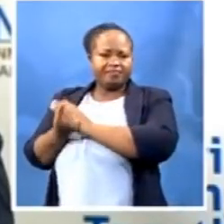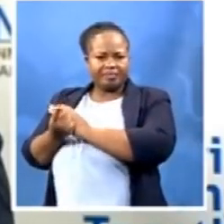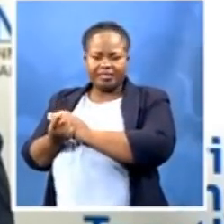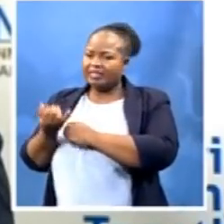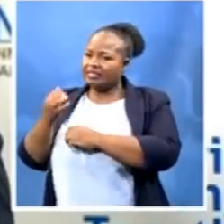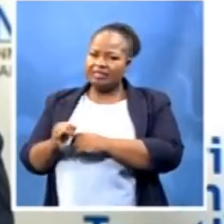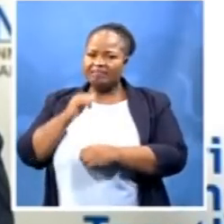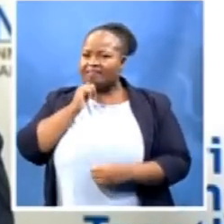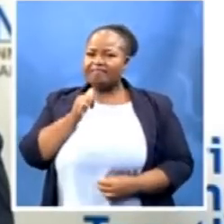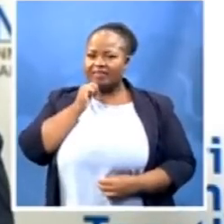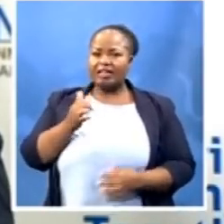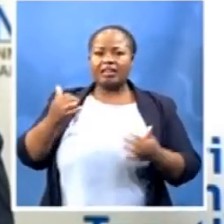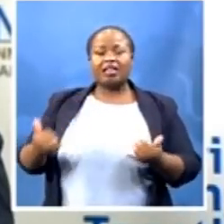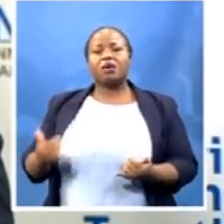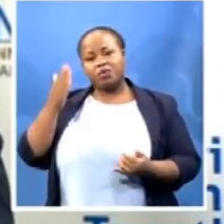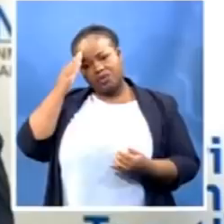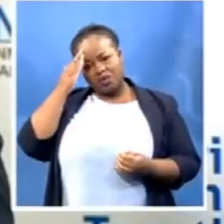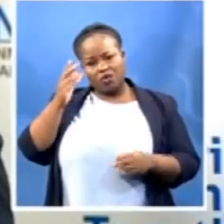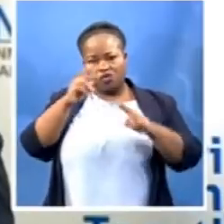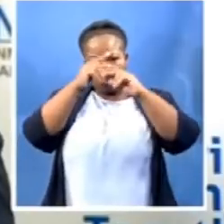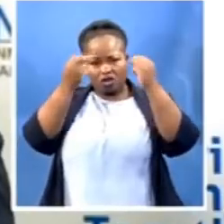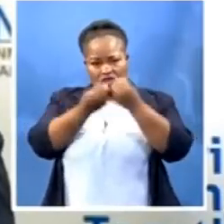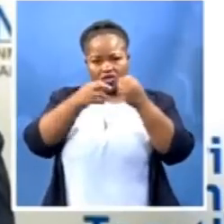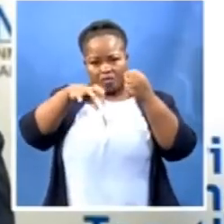of government that we will not be evicting people